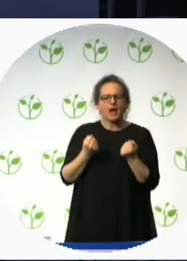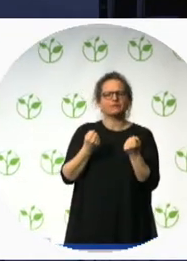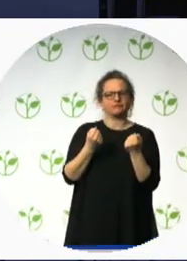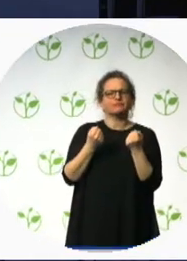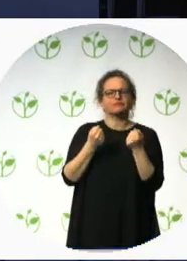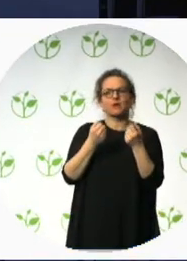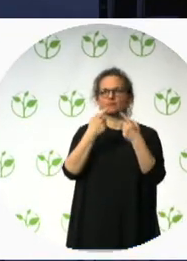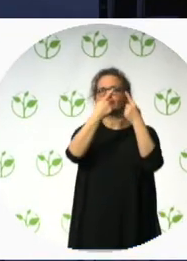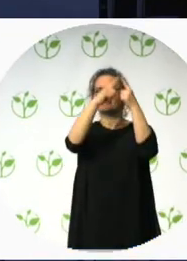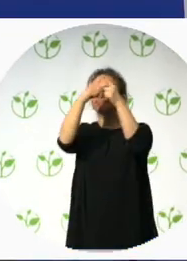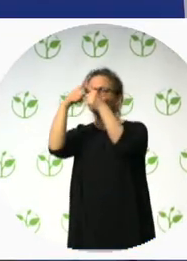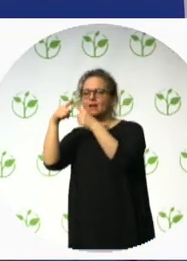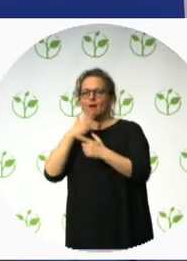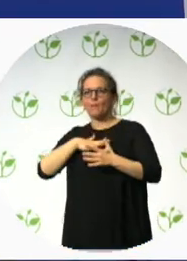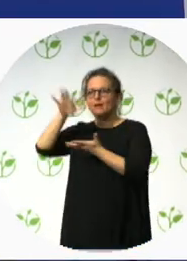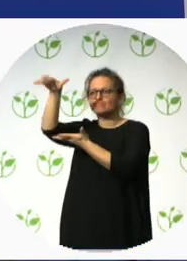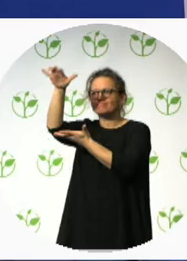more?